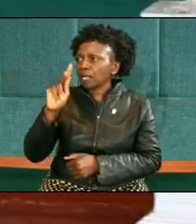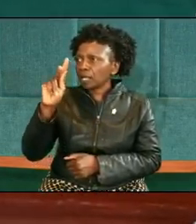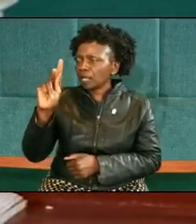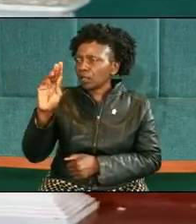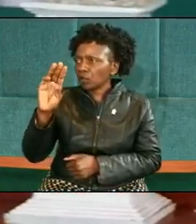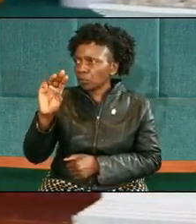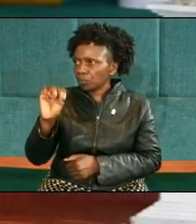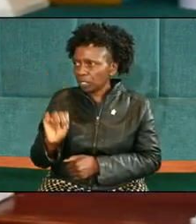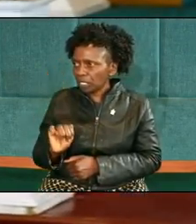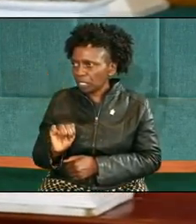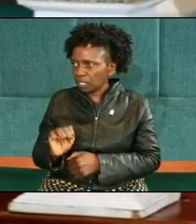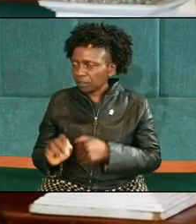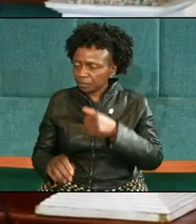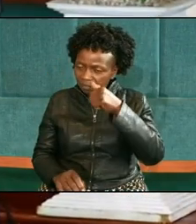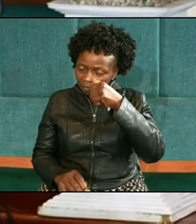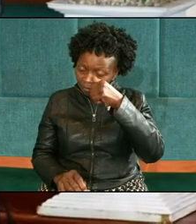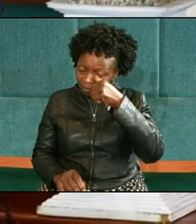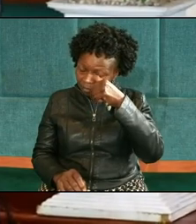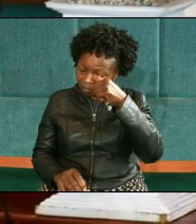Mercy.